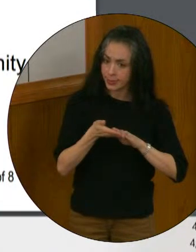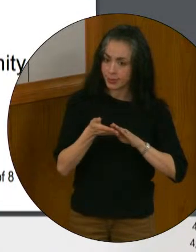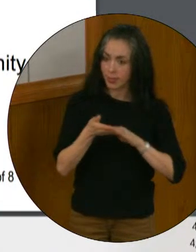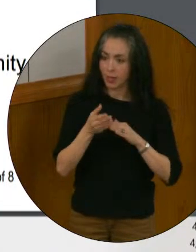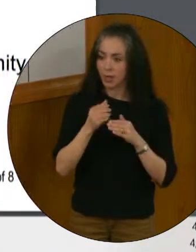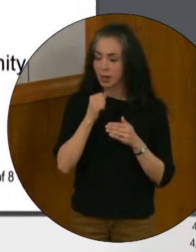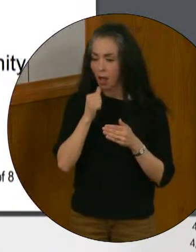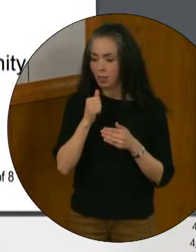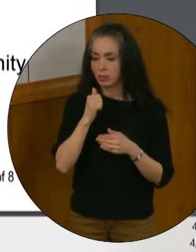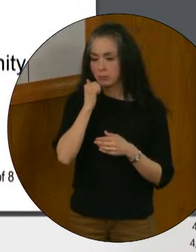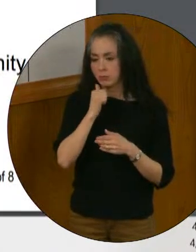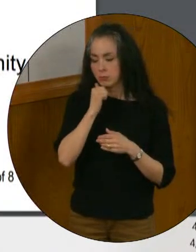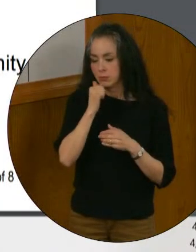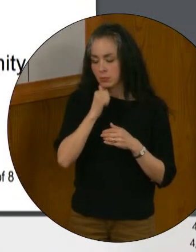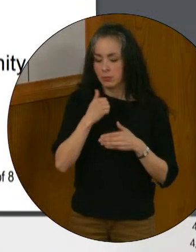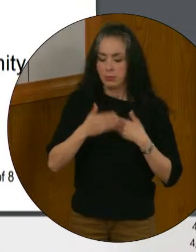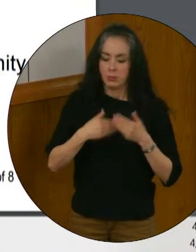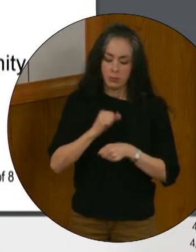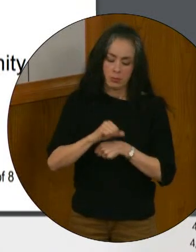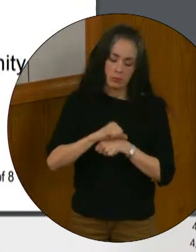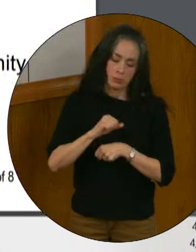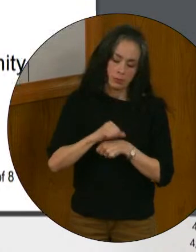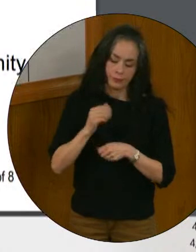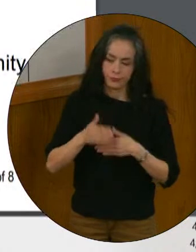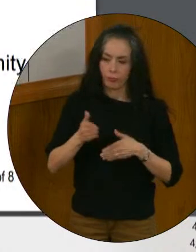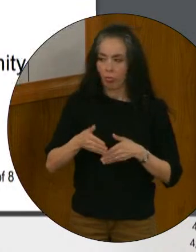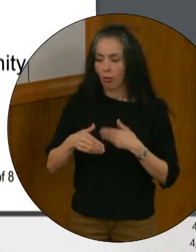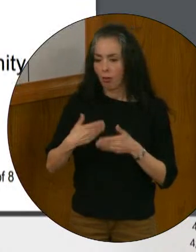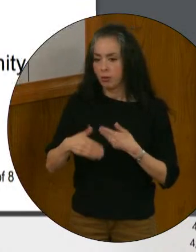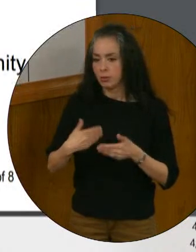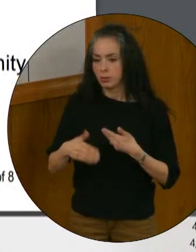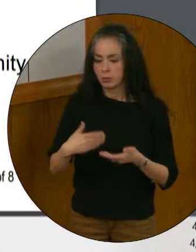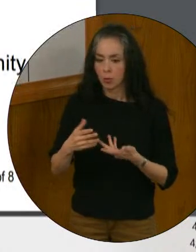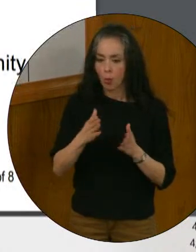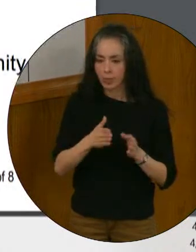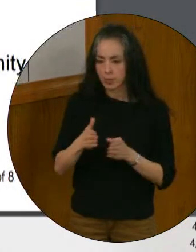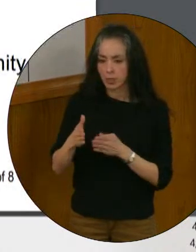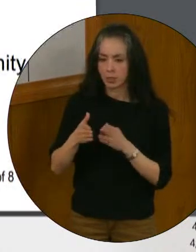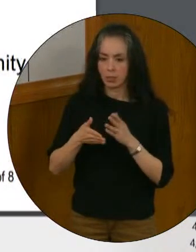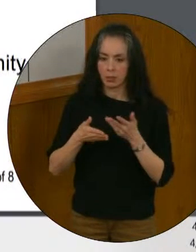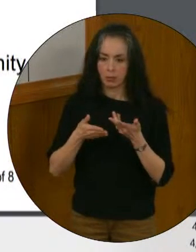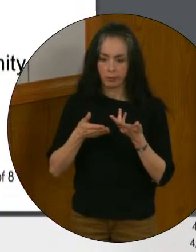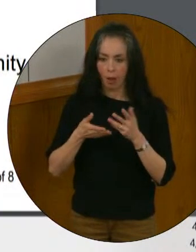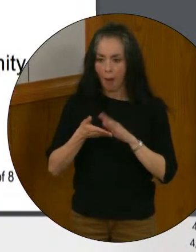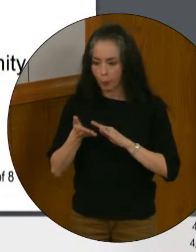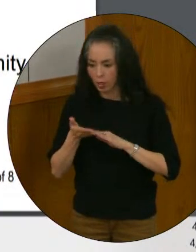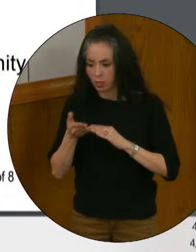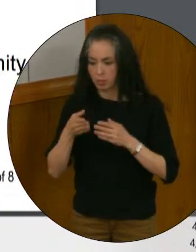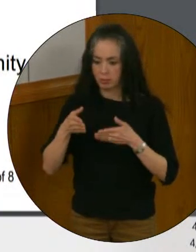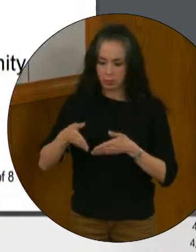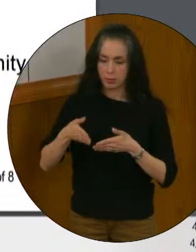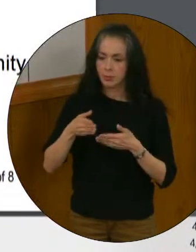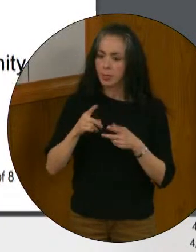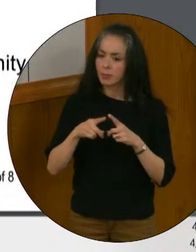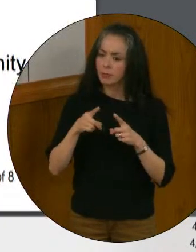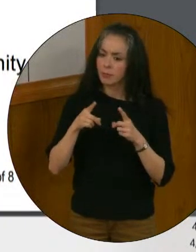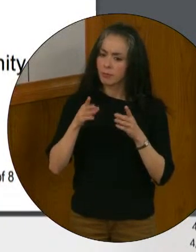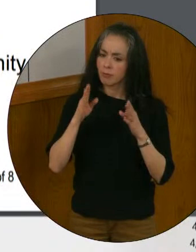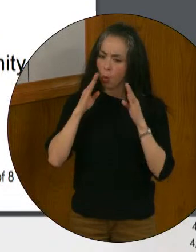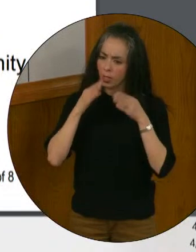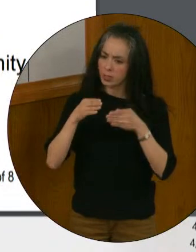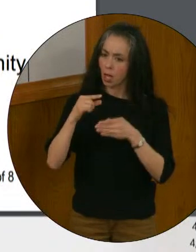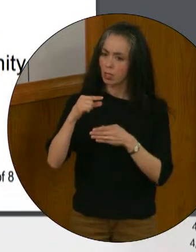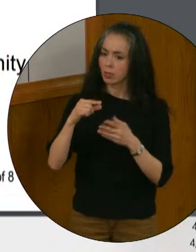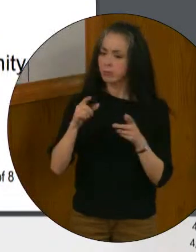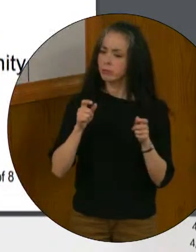day-to-day logistics of the organization from the perspective of like operations, but instead are focused on